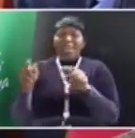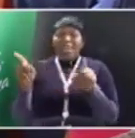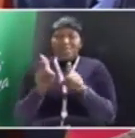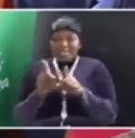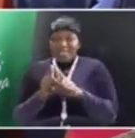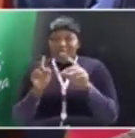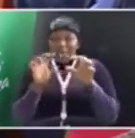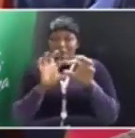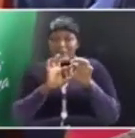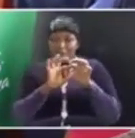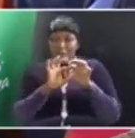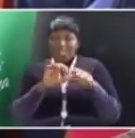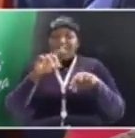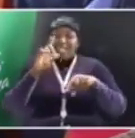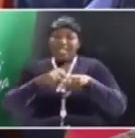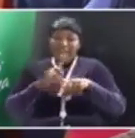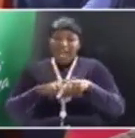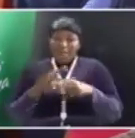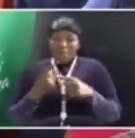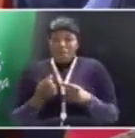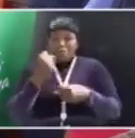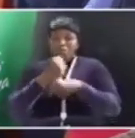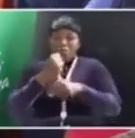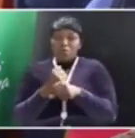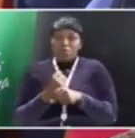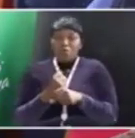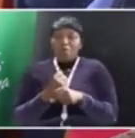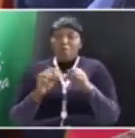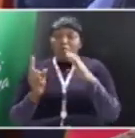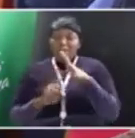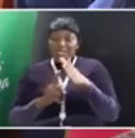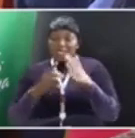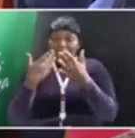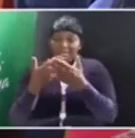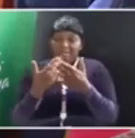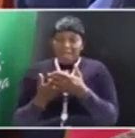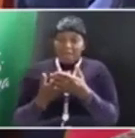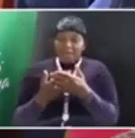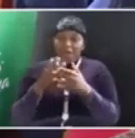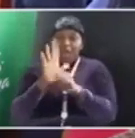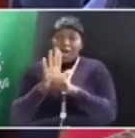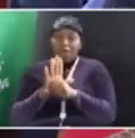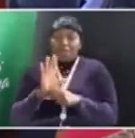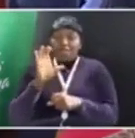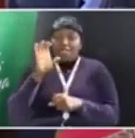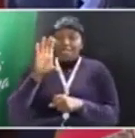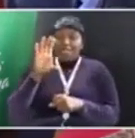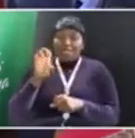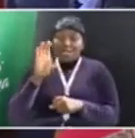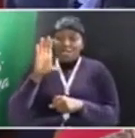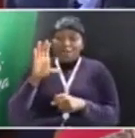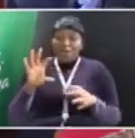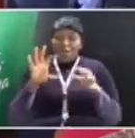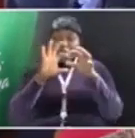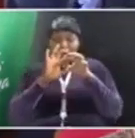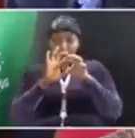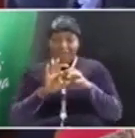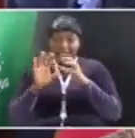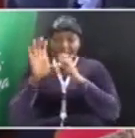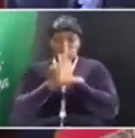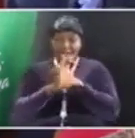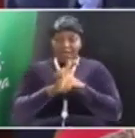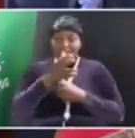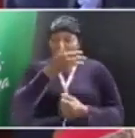put together these packages, I think Waziri and the Tourism Board, and thank you so much, Madam CEO, let us try and connect our continent better. Our